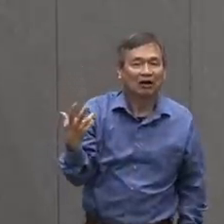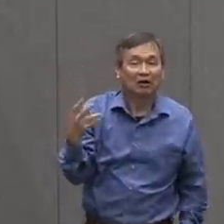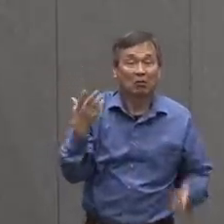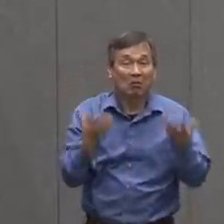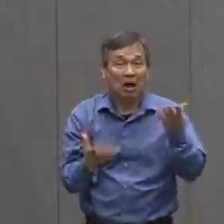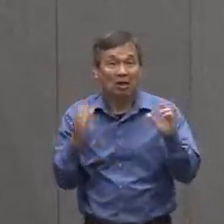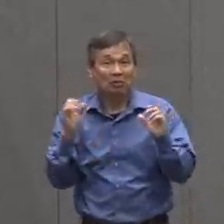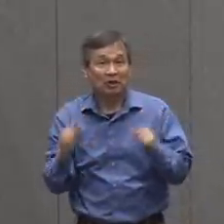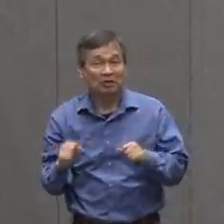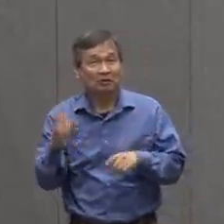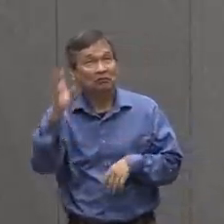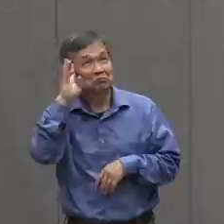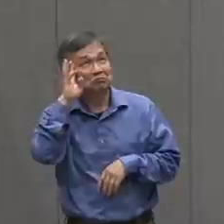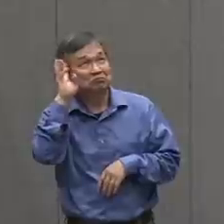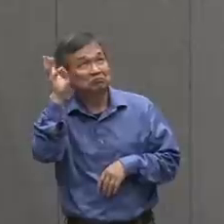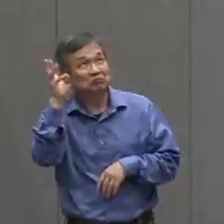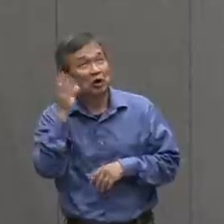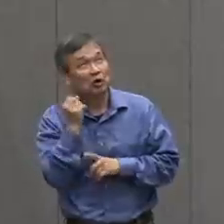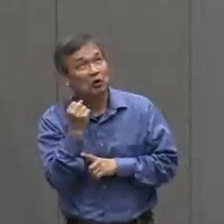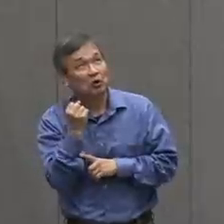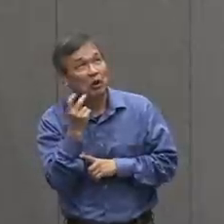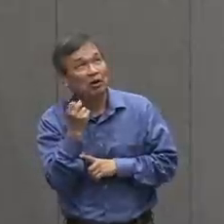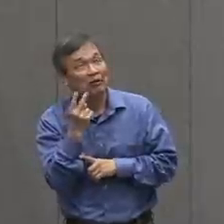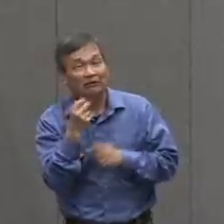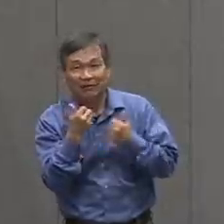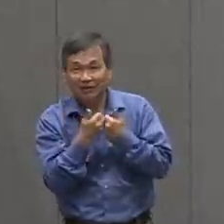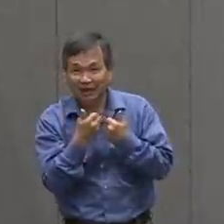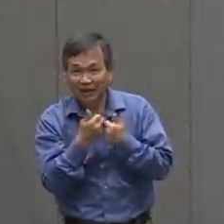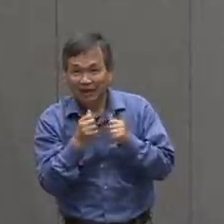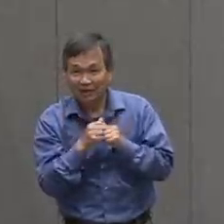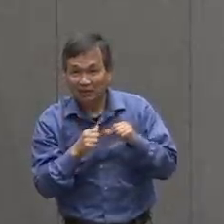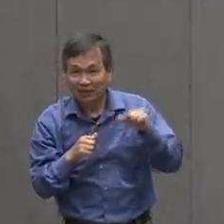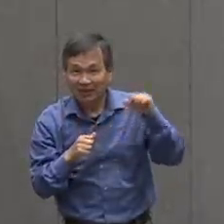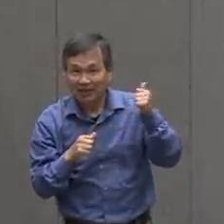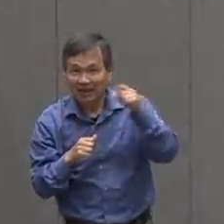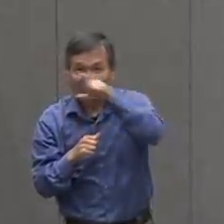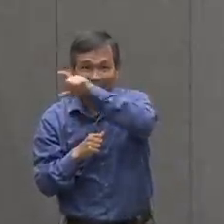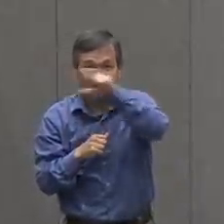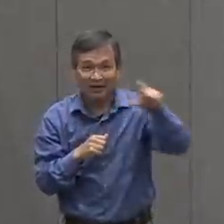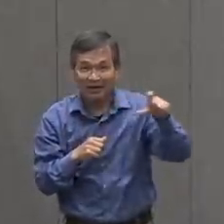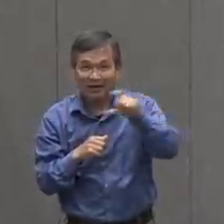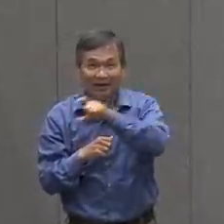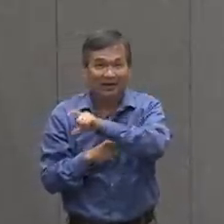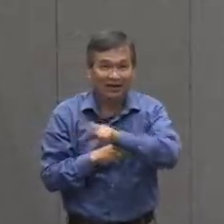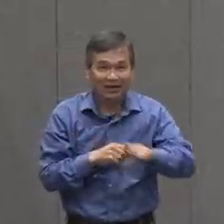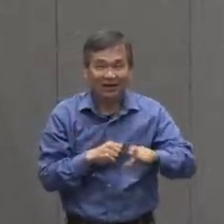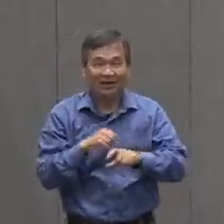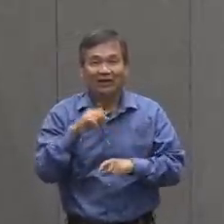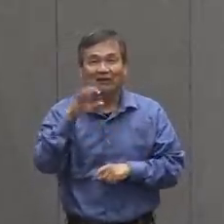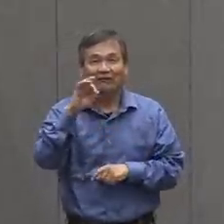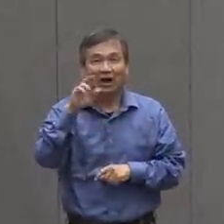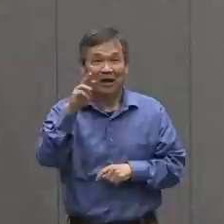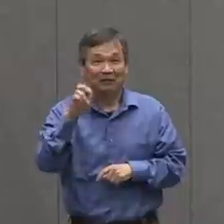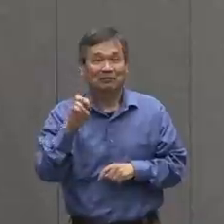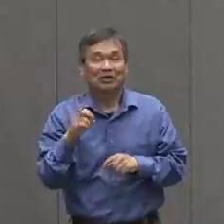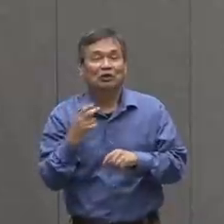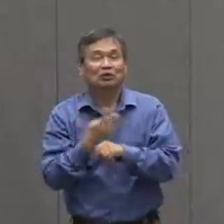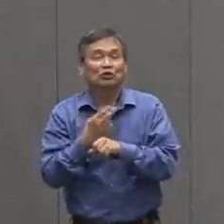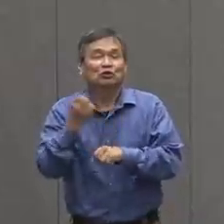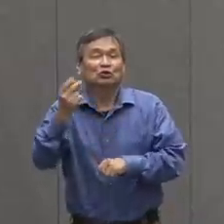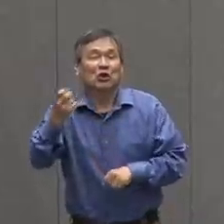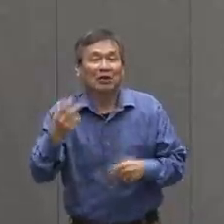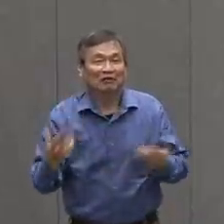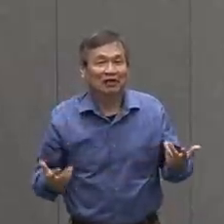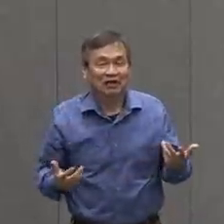can make a 12 game with 10 frames and see what you can do together. Using